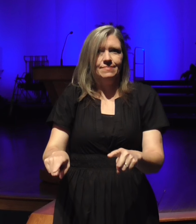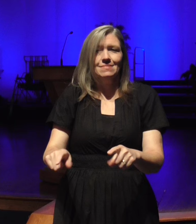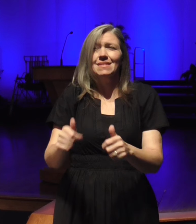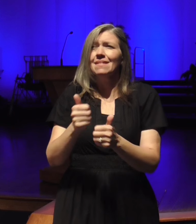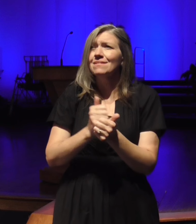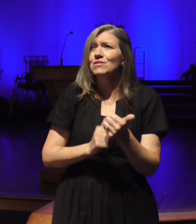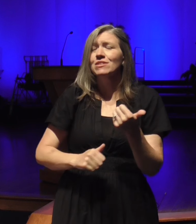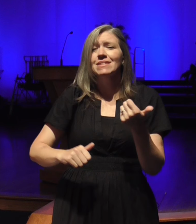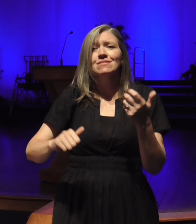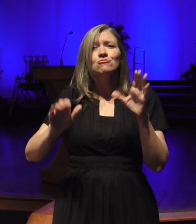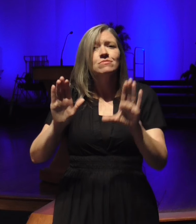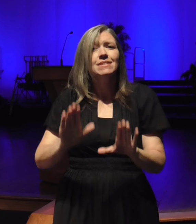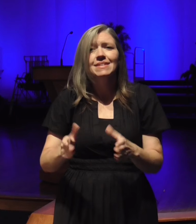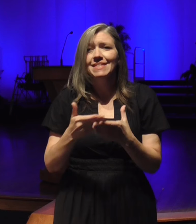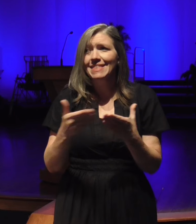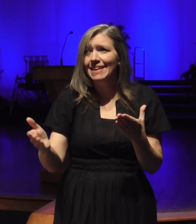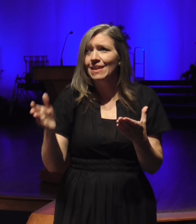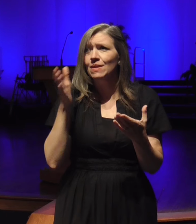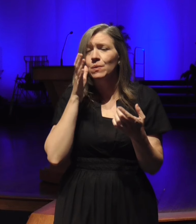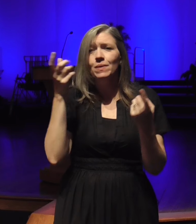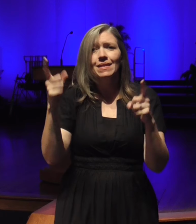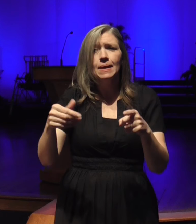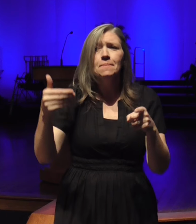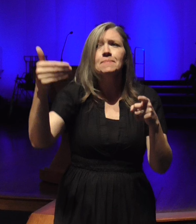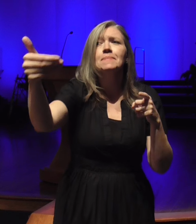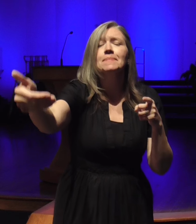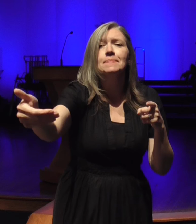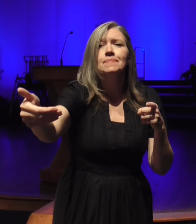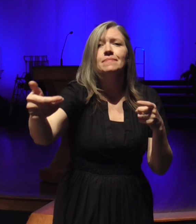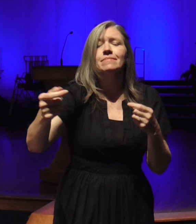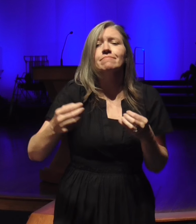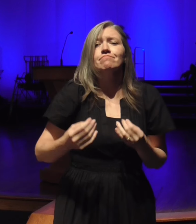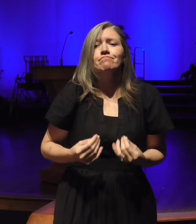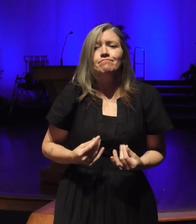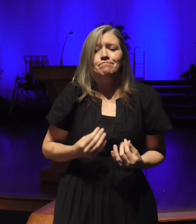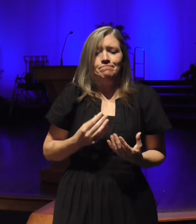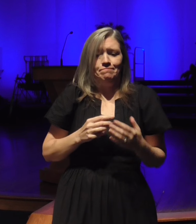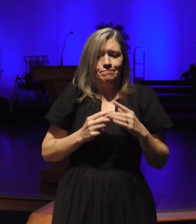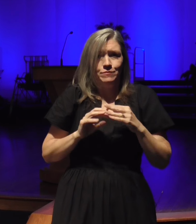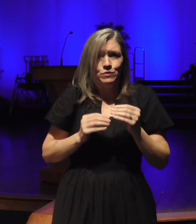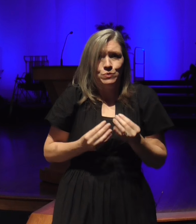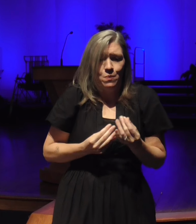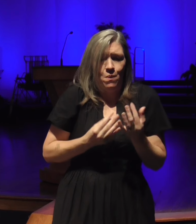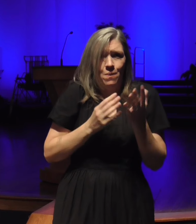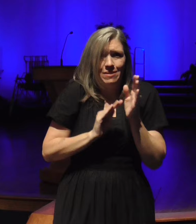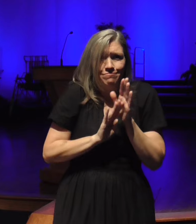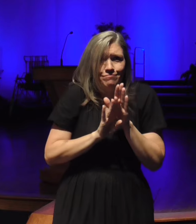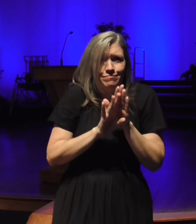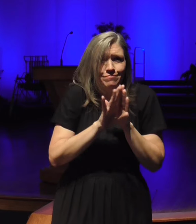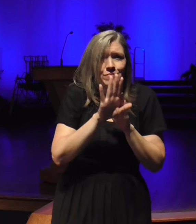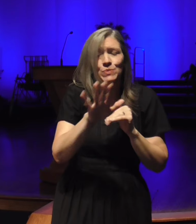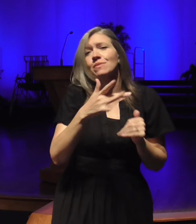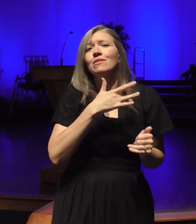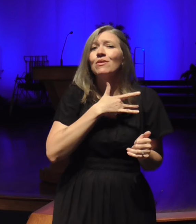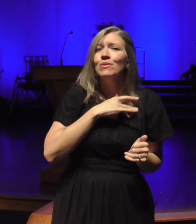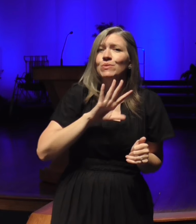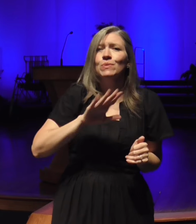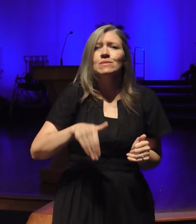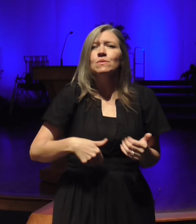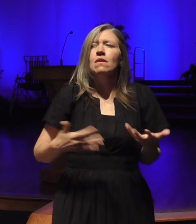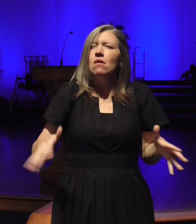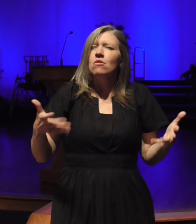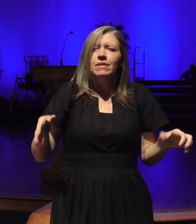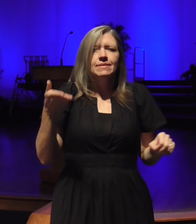the very truth of who you are within you before it happens. It's every great thing that is about to take